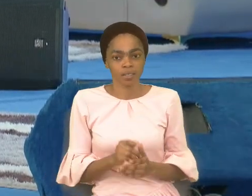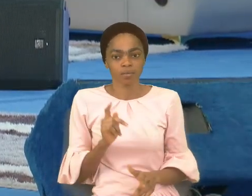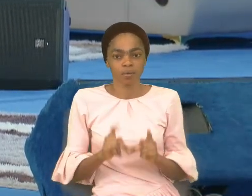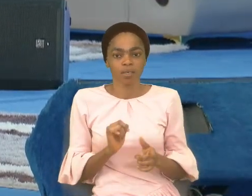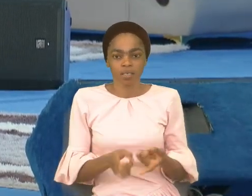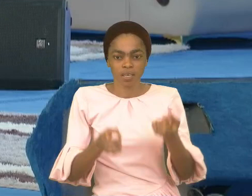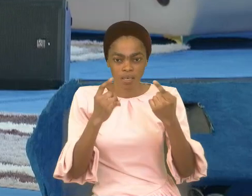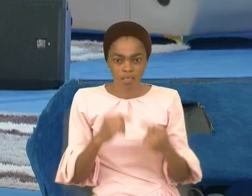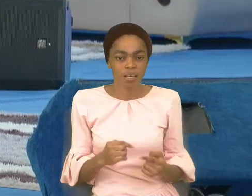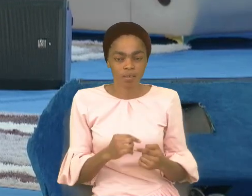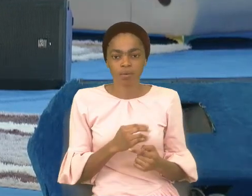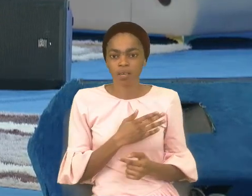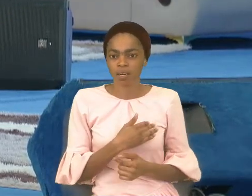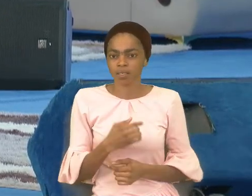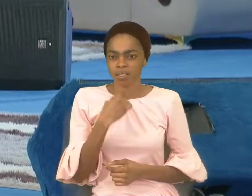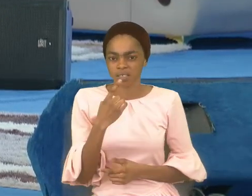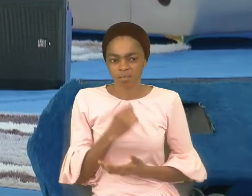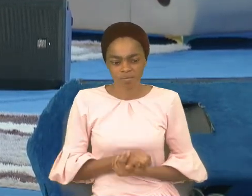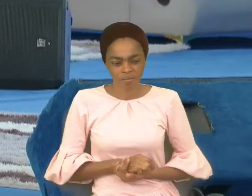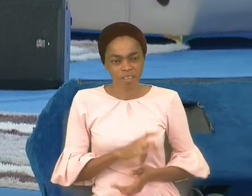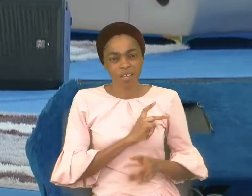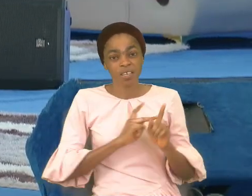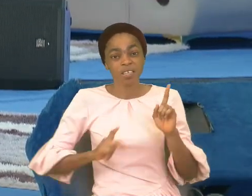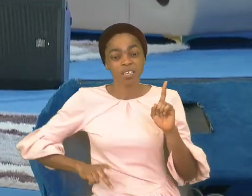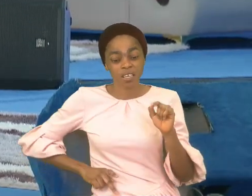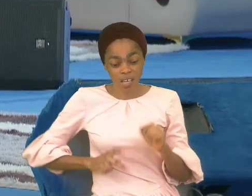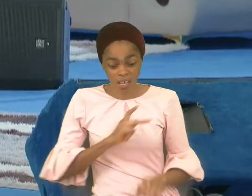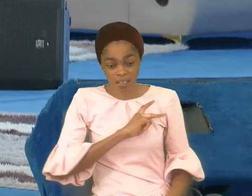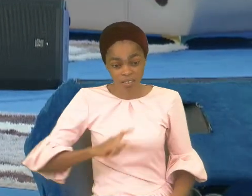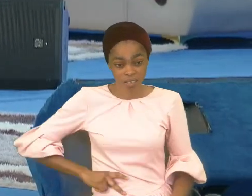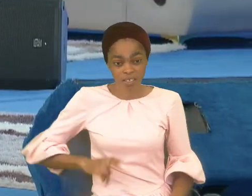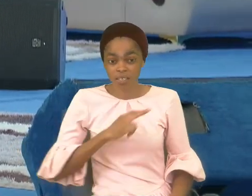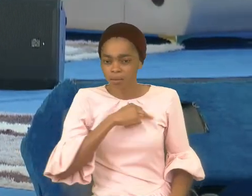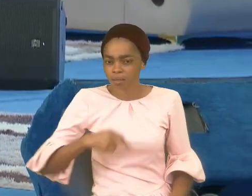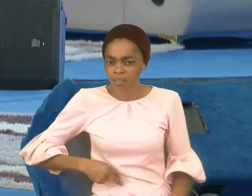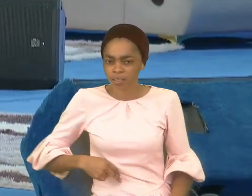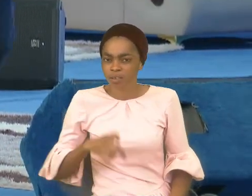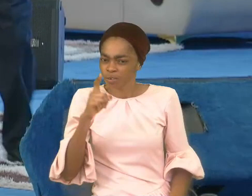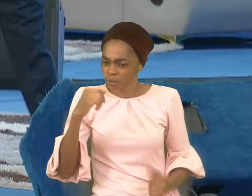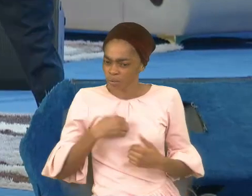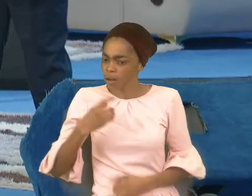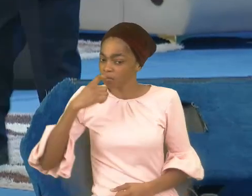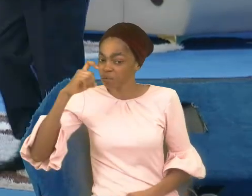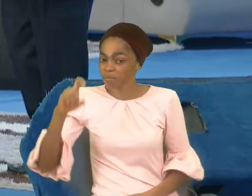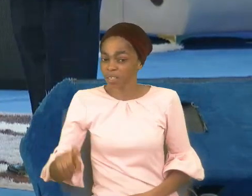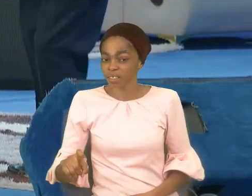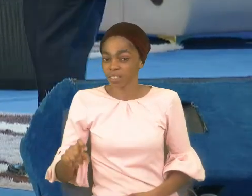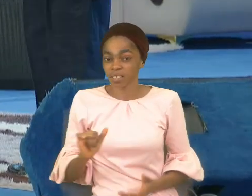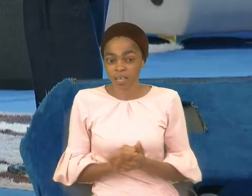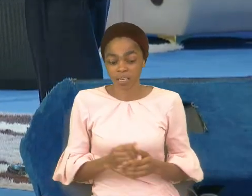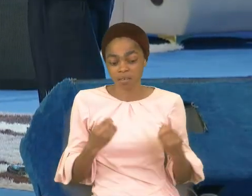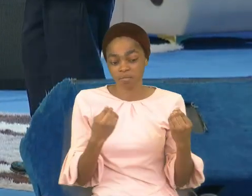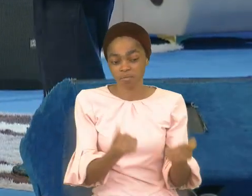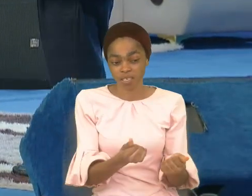Nebuchadnezzar, have you not commanded that the moment anyone hears the sound of